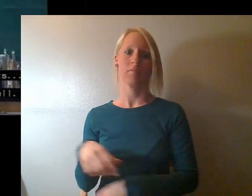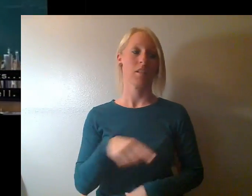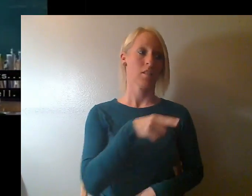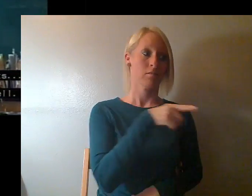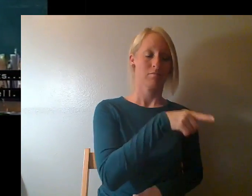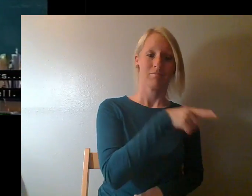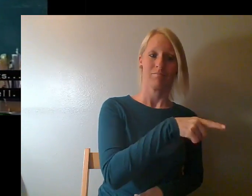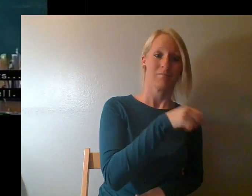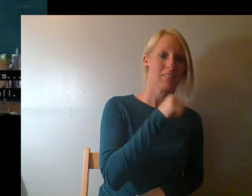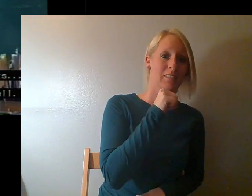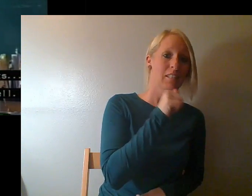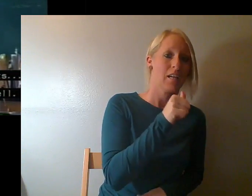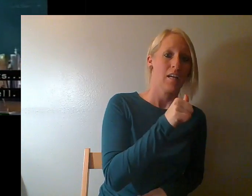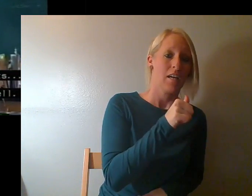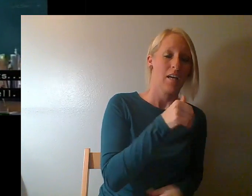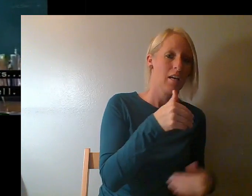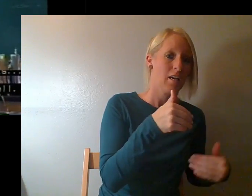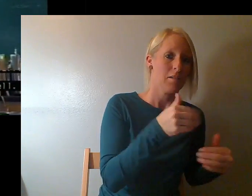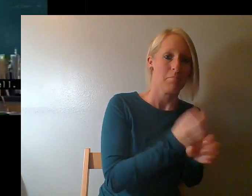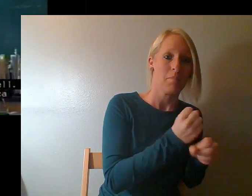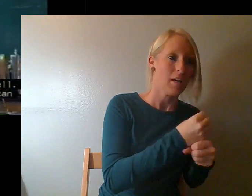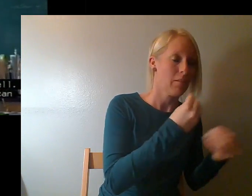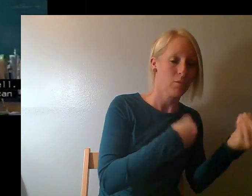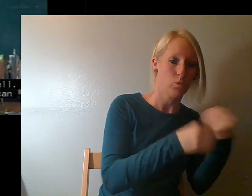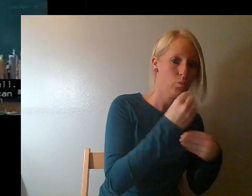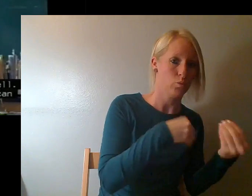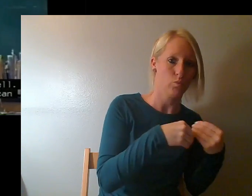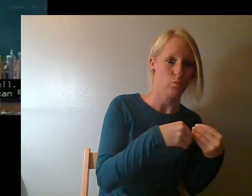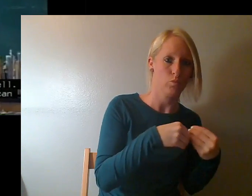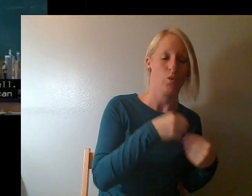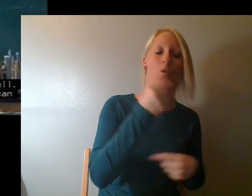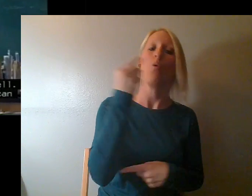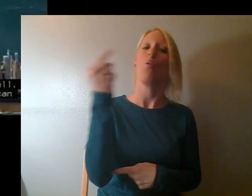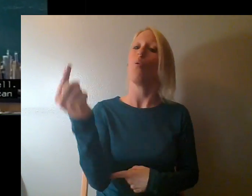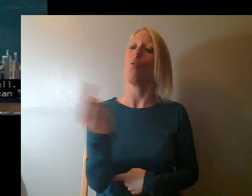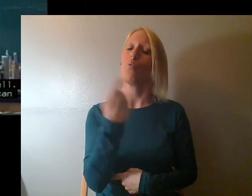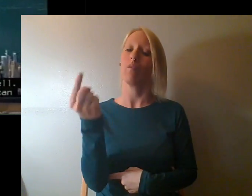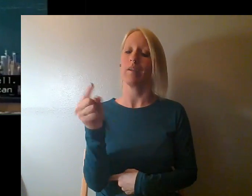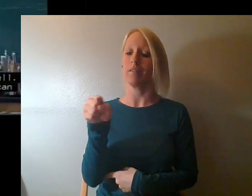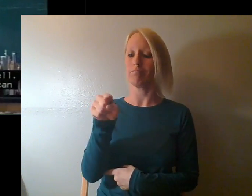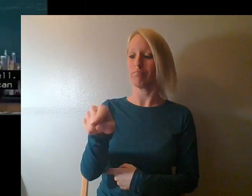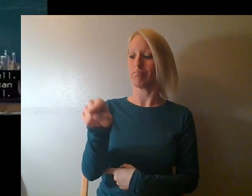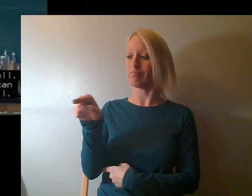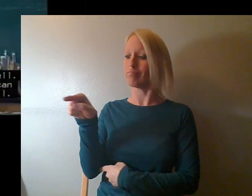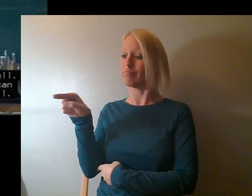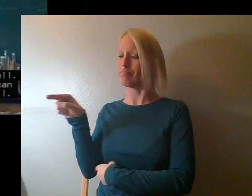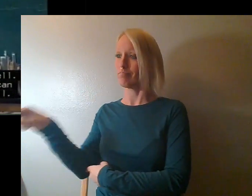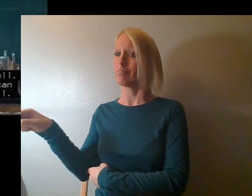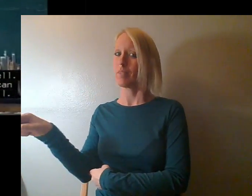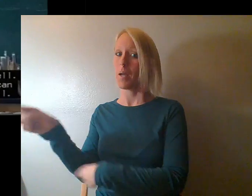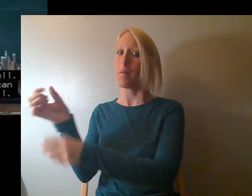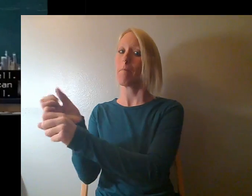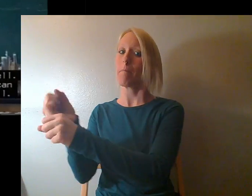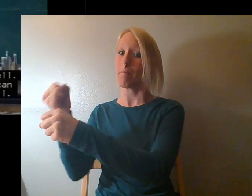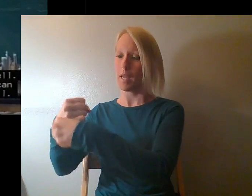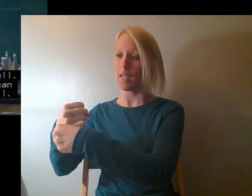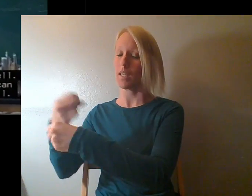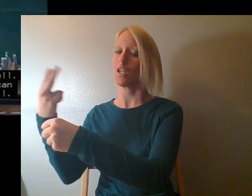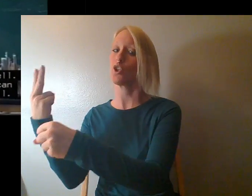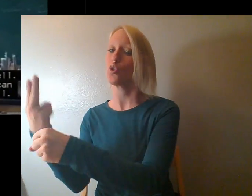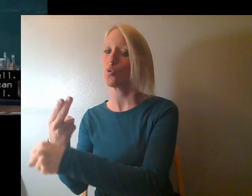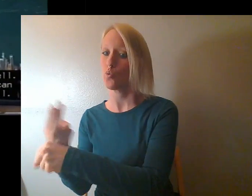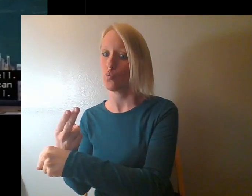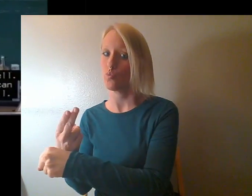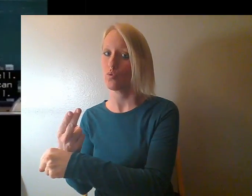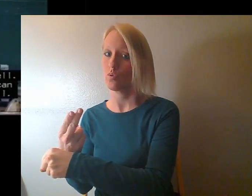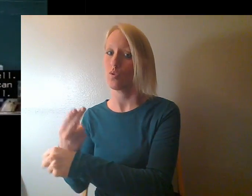cell. All right, and only plants and algae can make and use the chlorophyll.